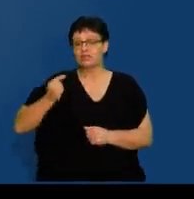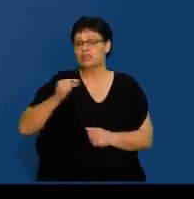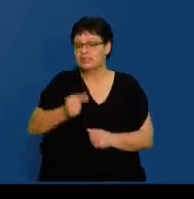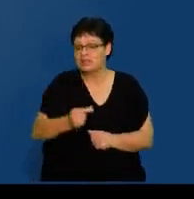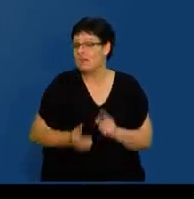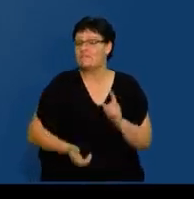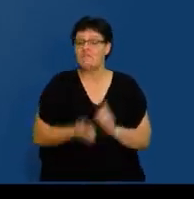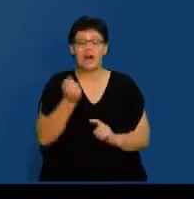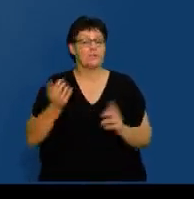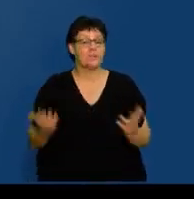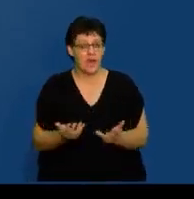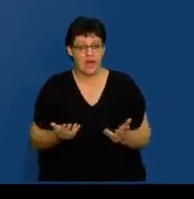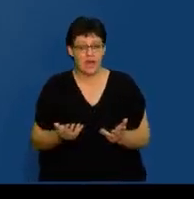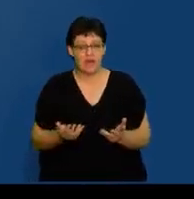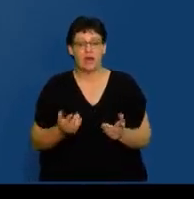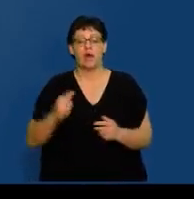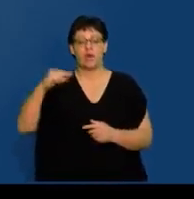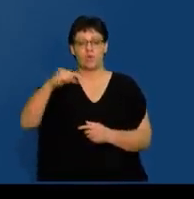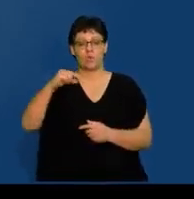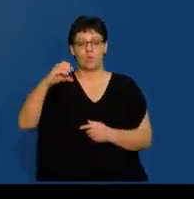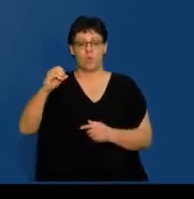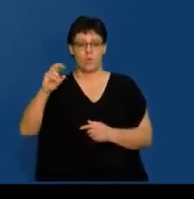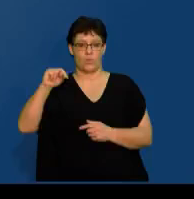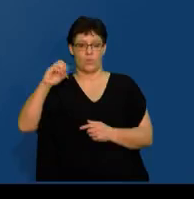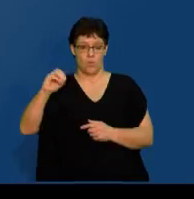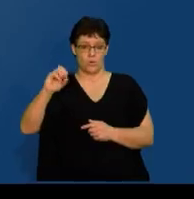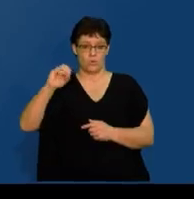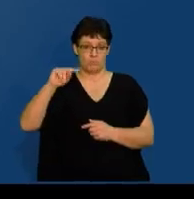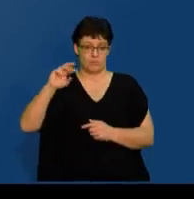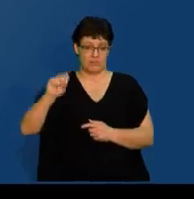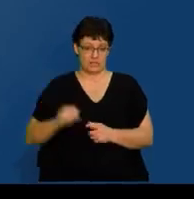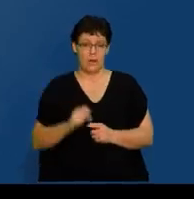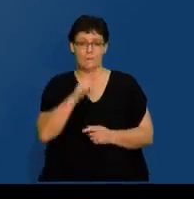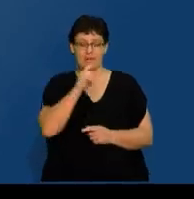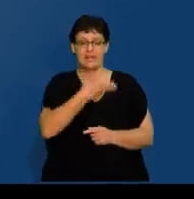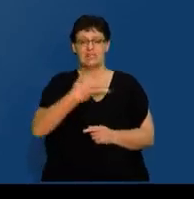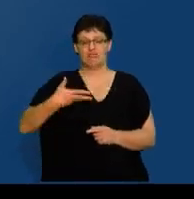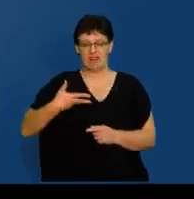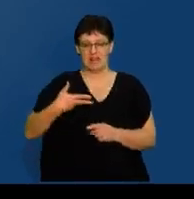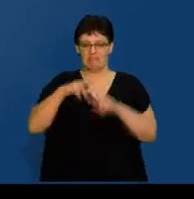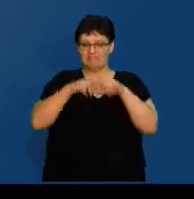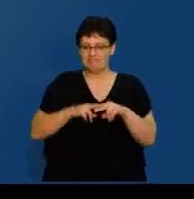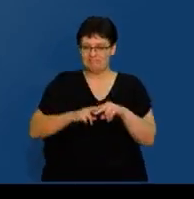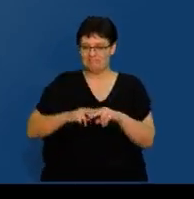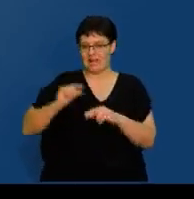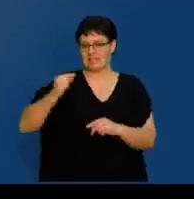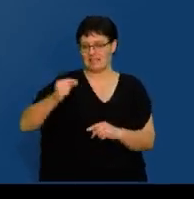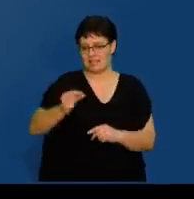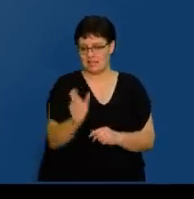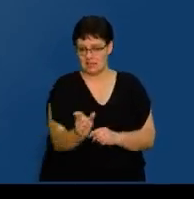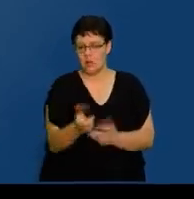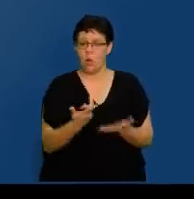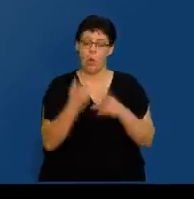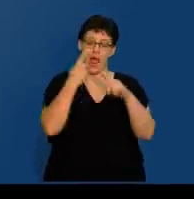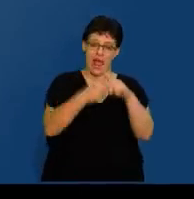found on the gonosomes. And by that I mean the gender-determining chromosomes, which are either the